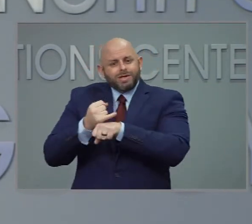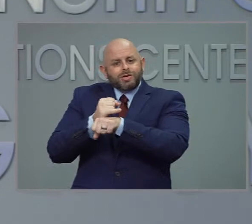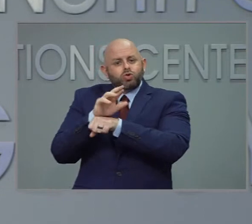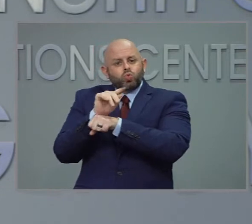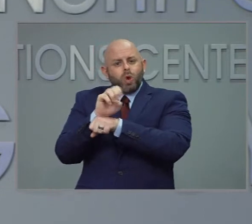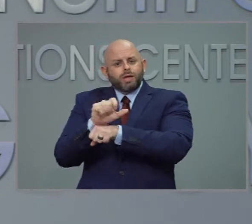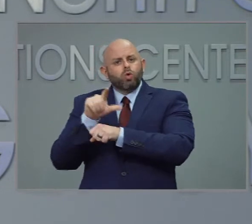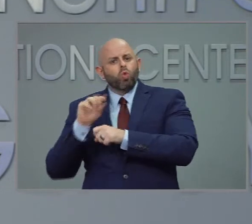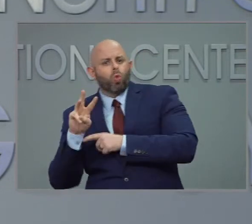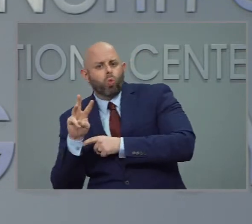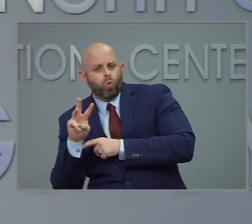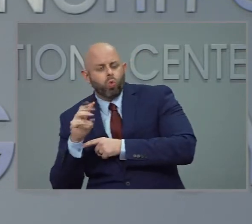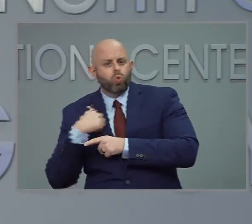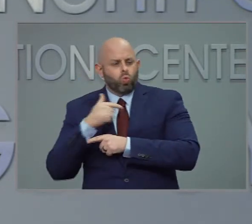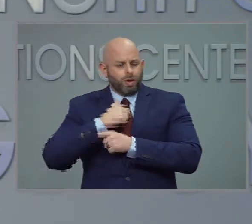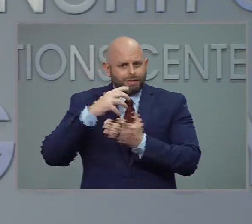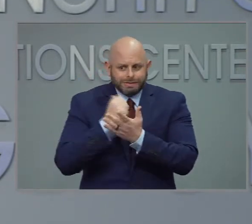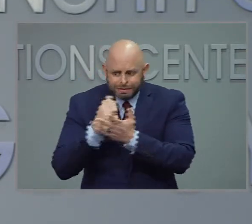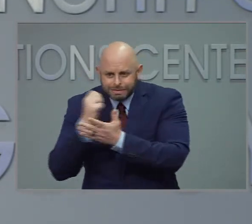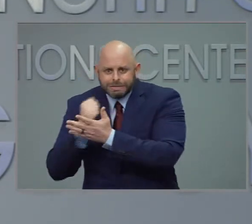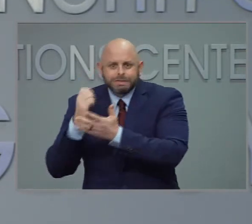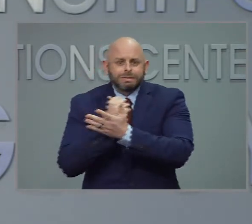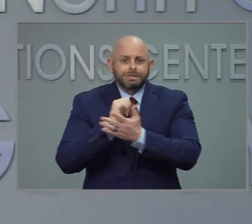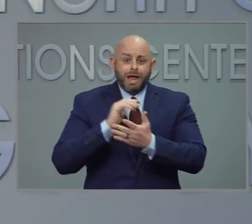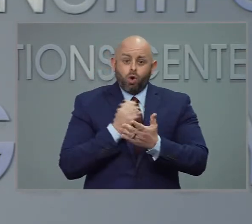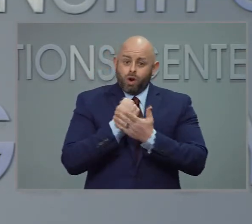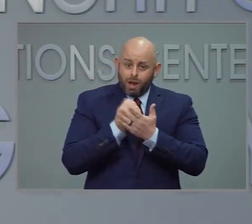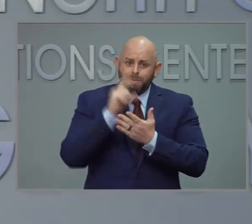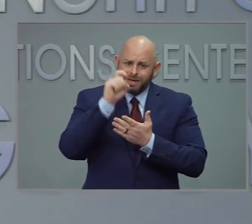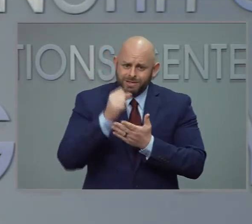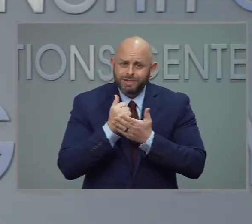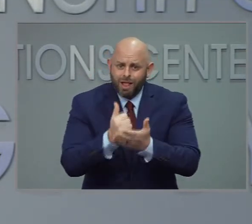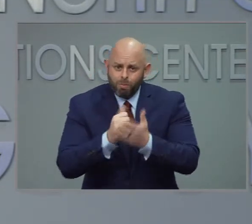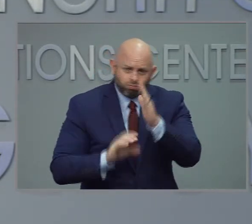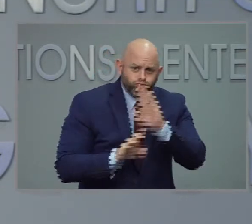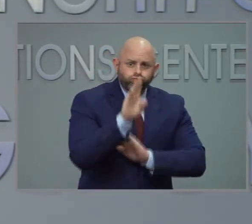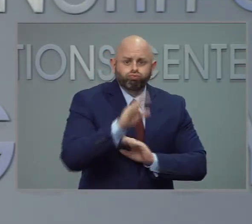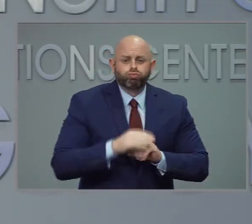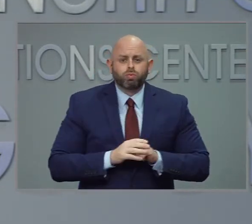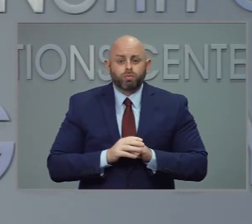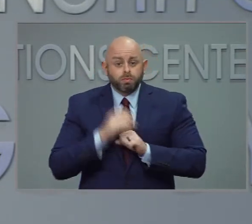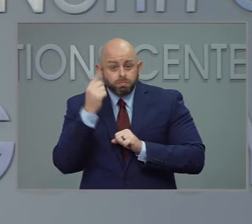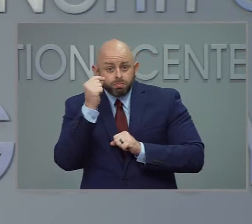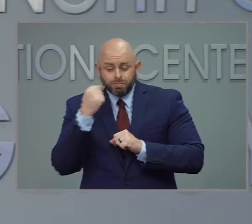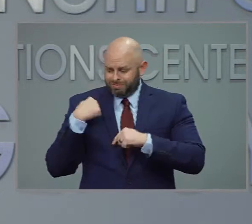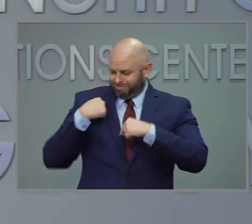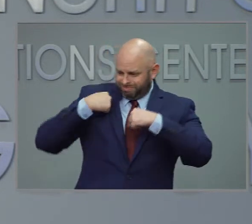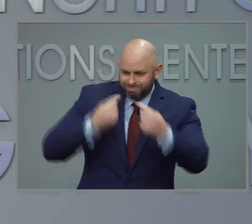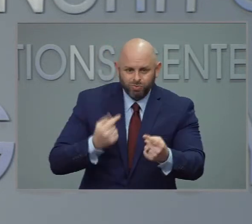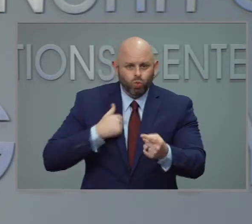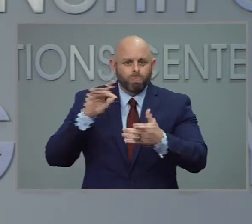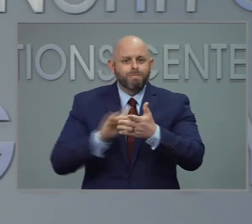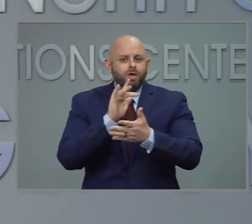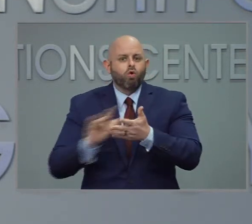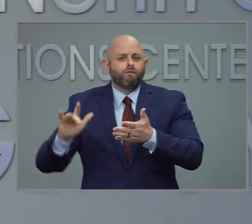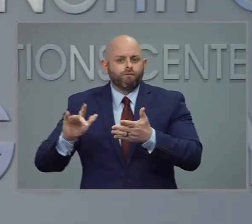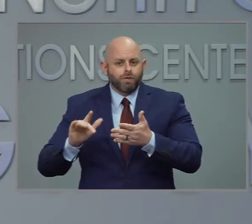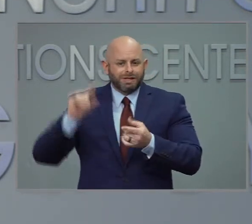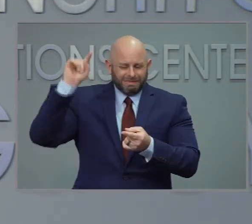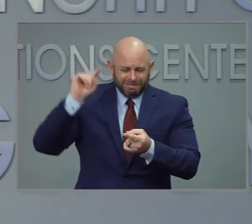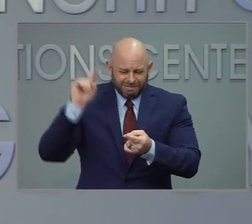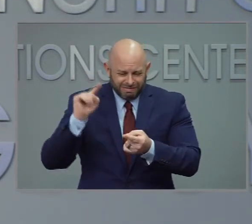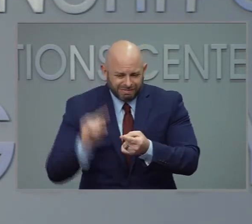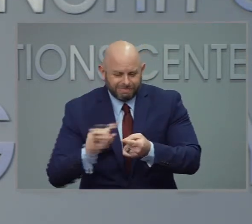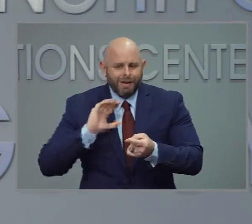our economy needs the boost. And thanks to having paid down North Carolina's debt, our state can afford